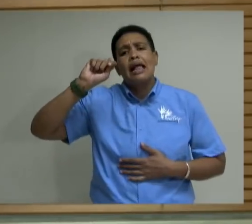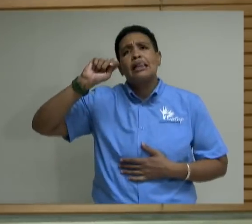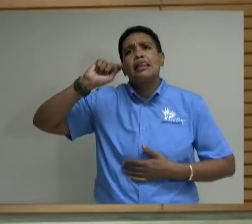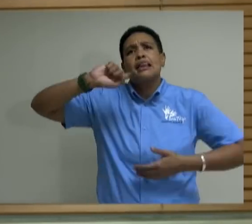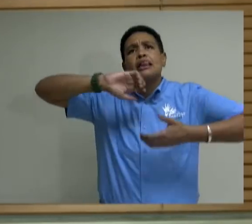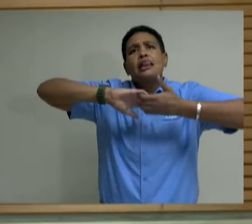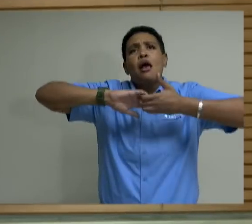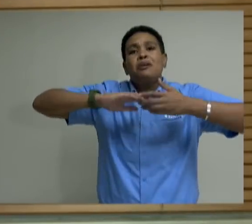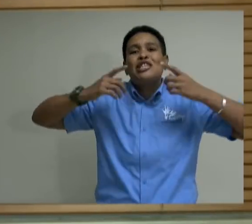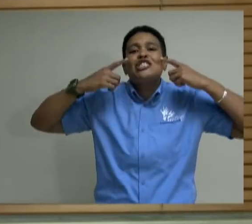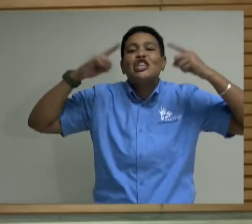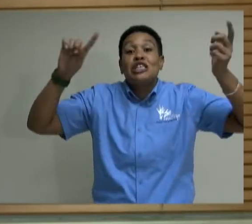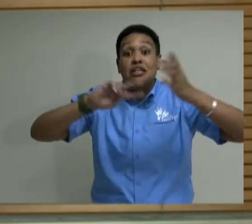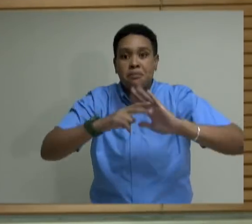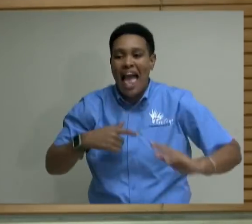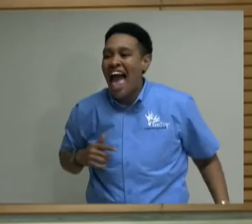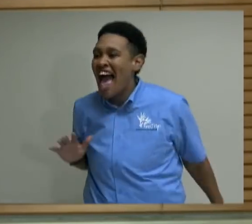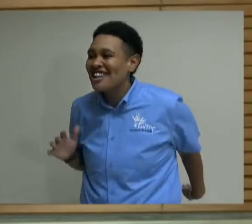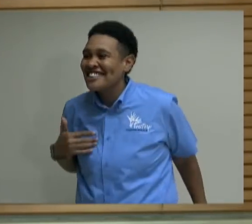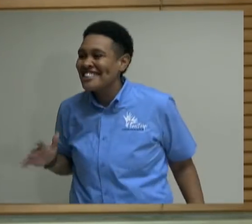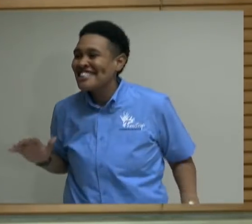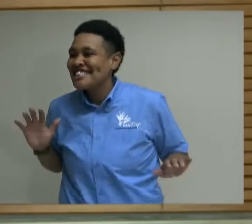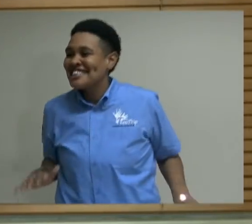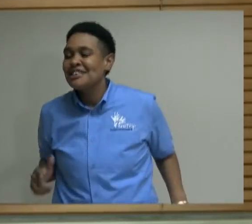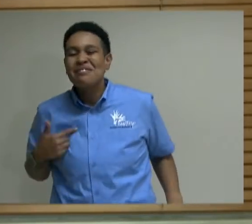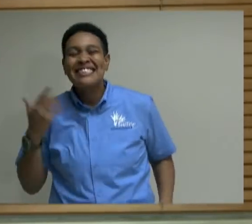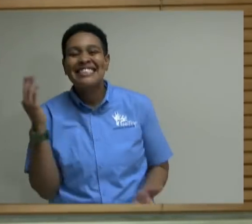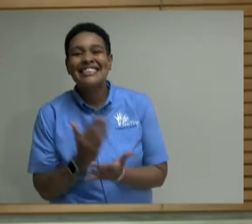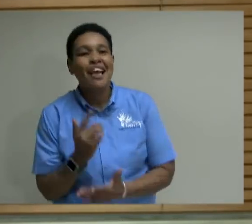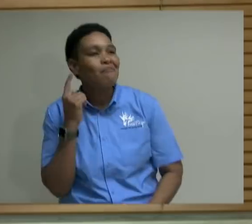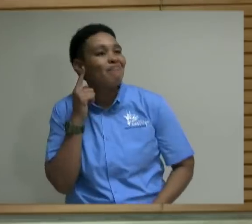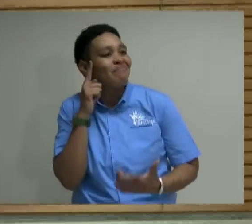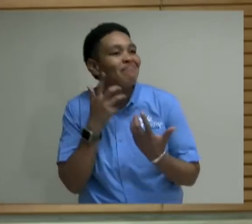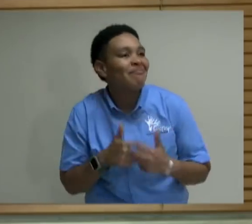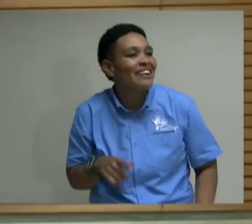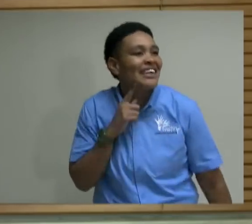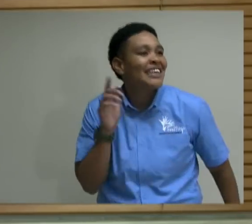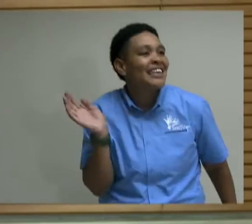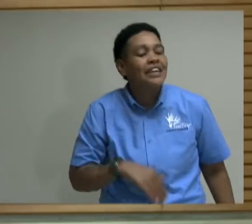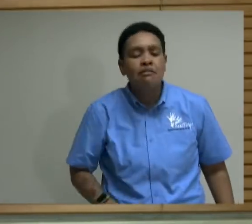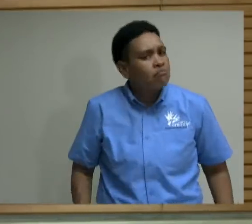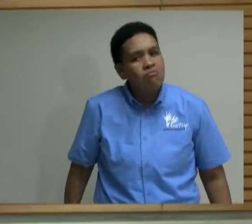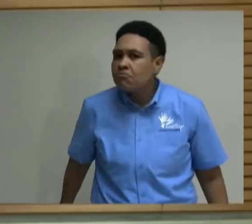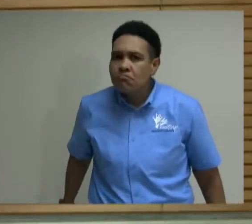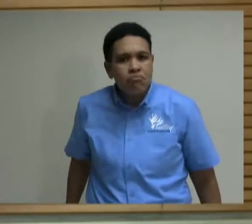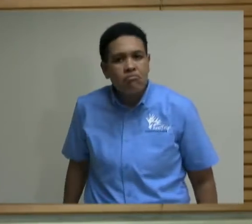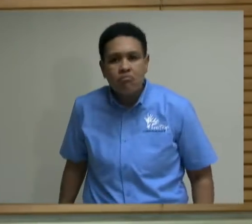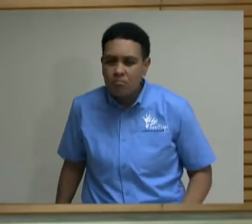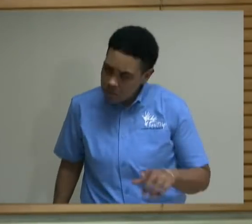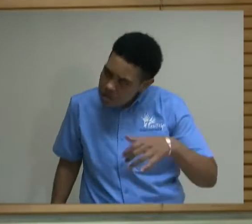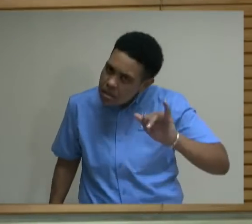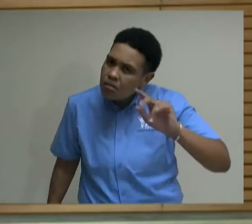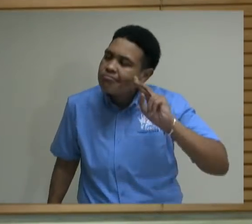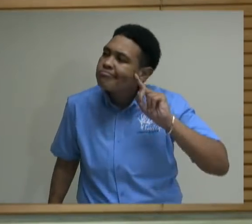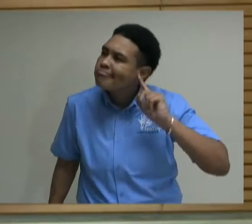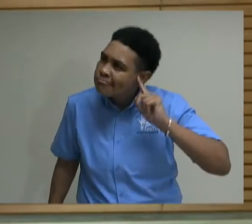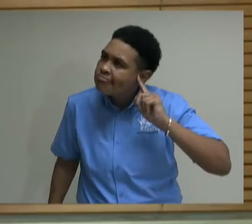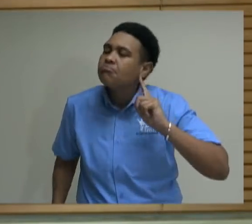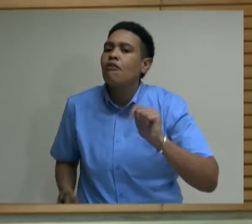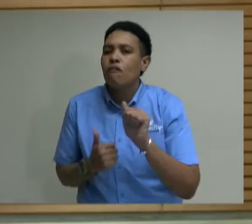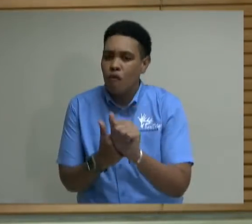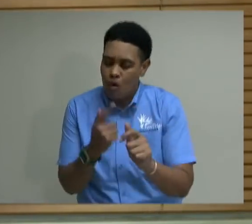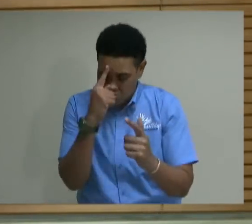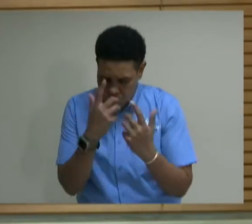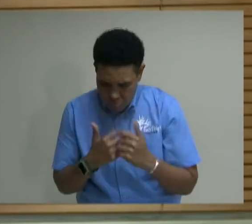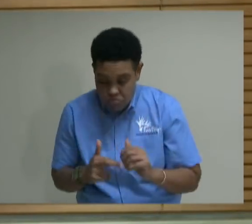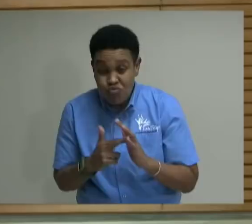doesn't mean we should be complacent. And I urge the citizens of St. Thomas to please continue to observe the protocols. Many